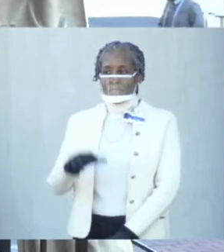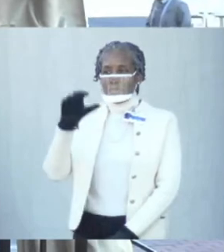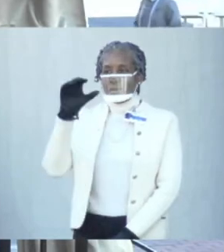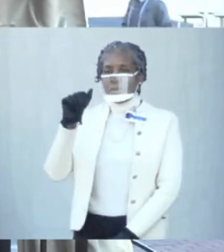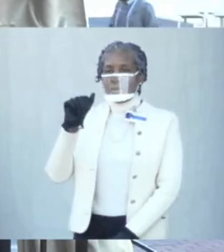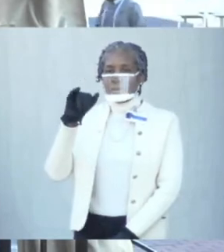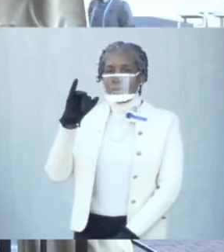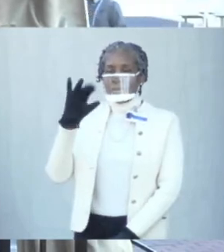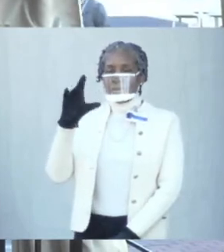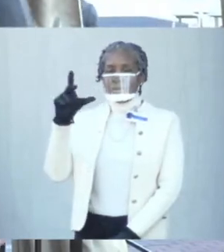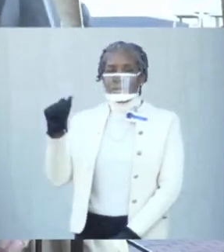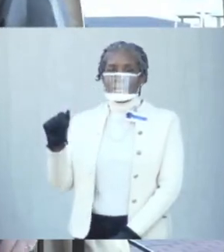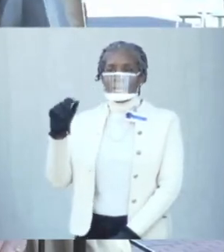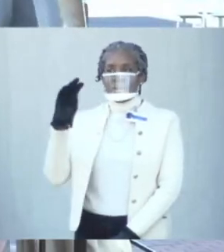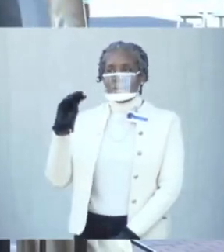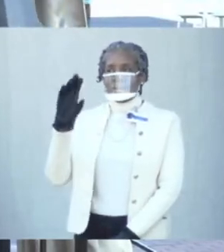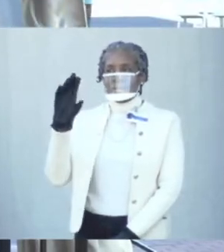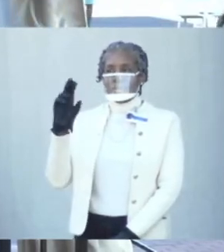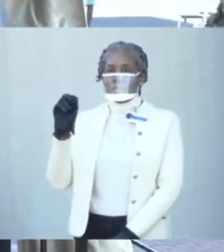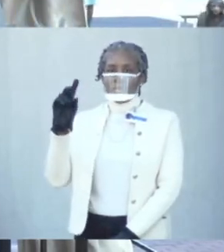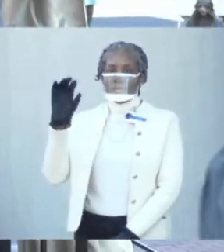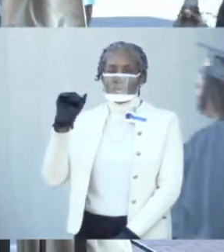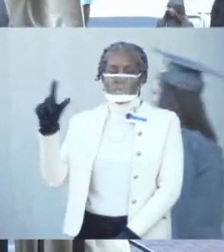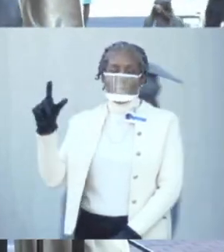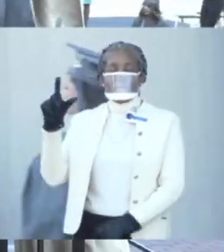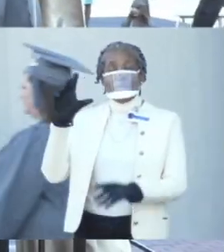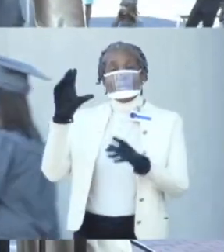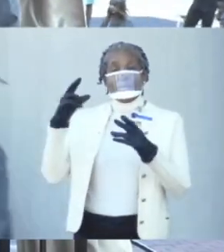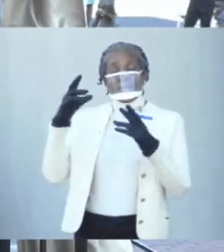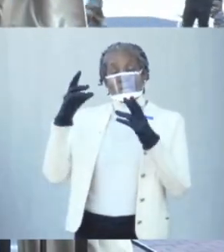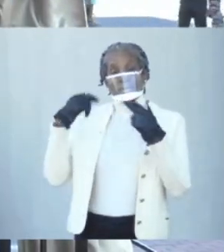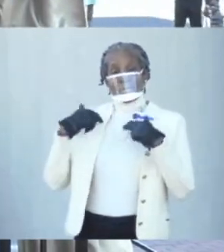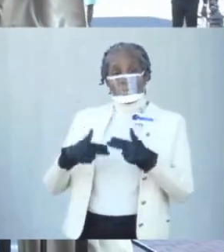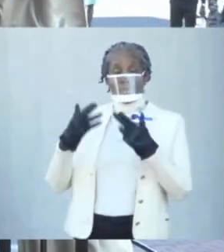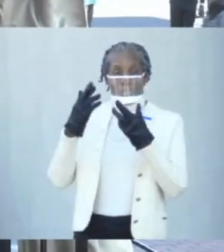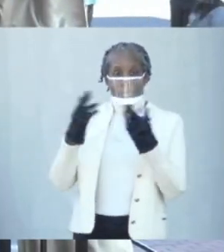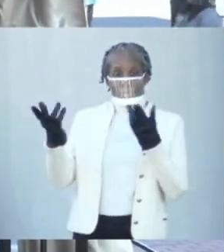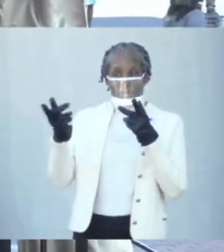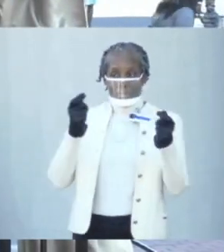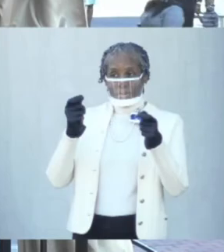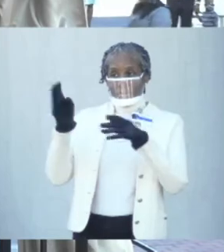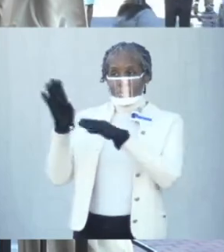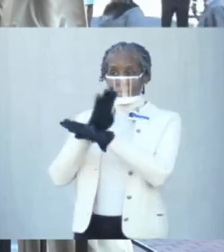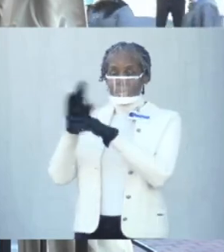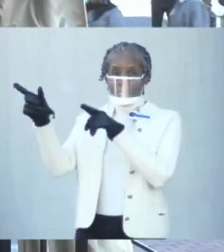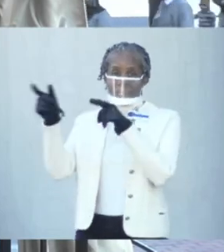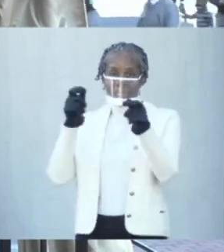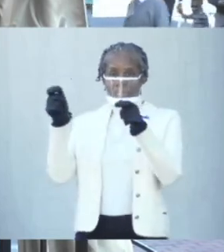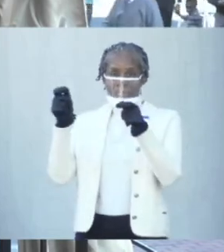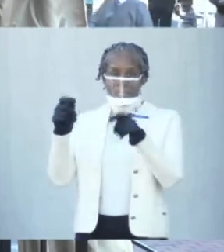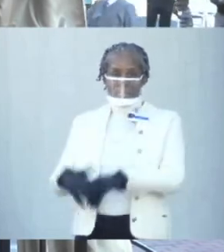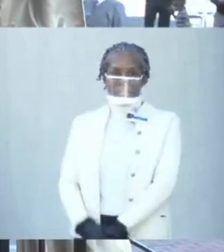Ayana Mungo, Business Administration, Human Resources Management.